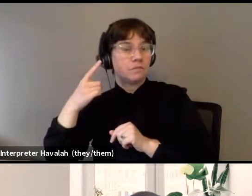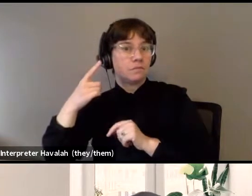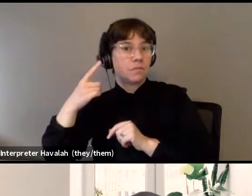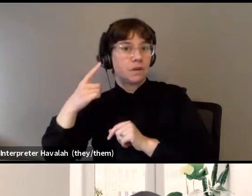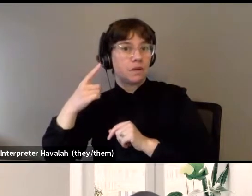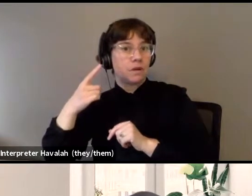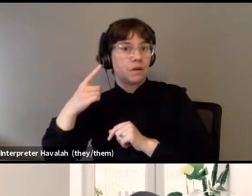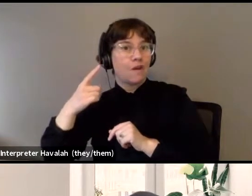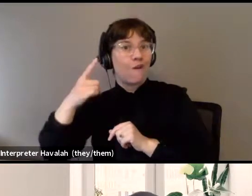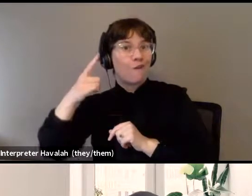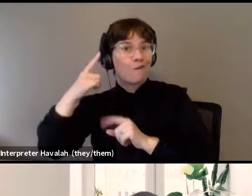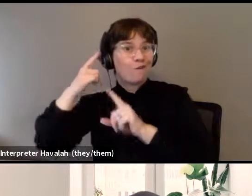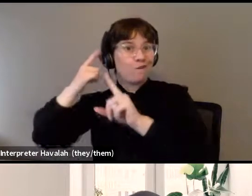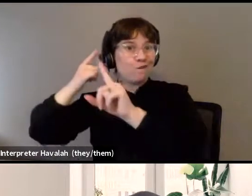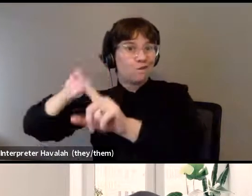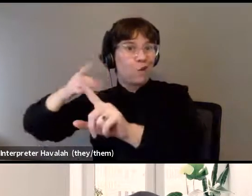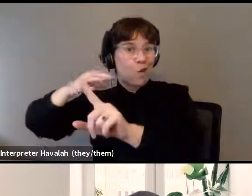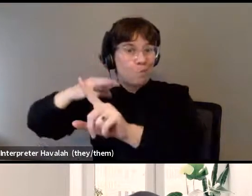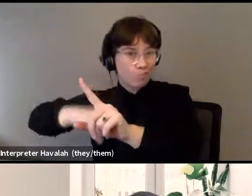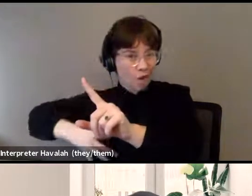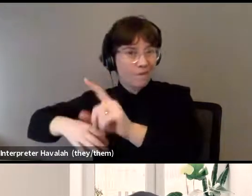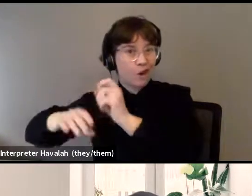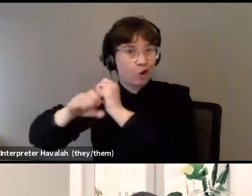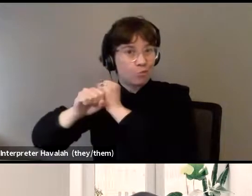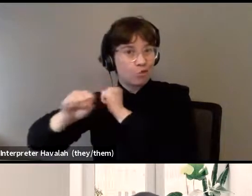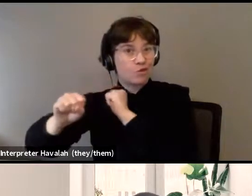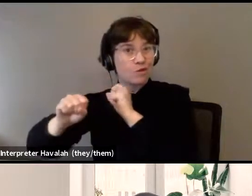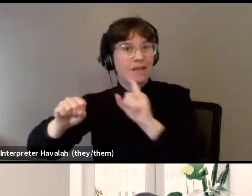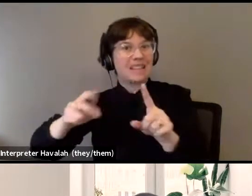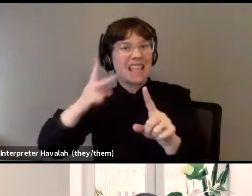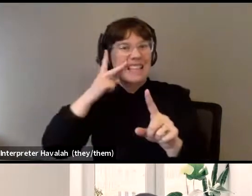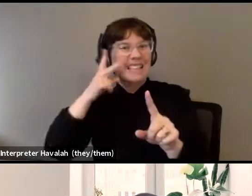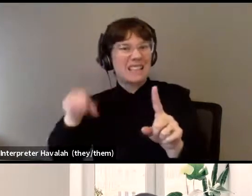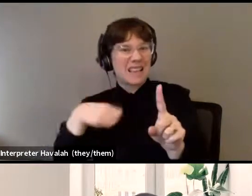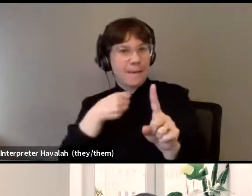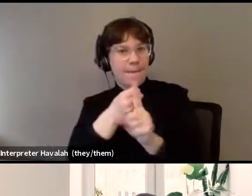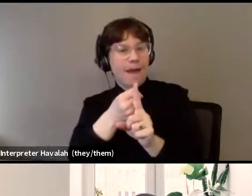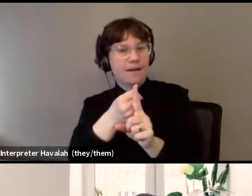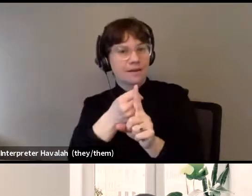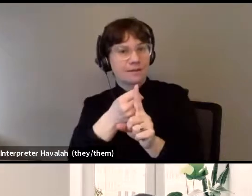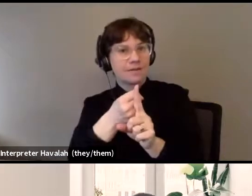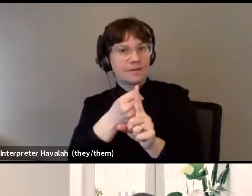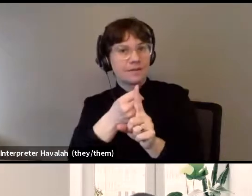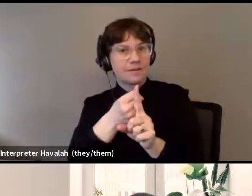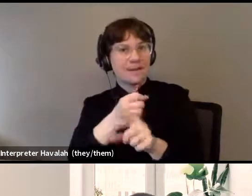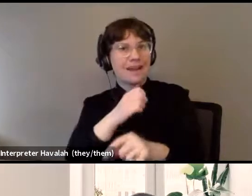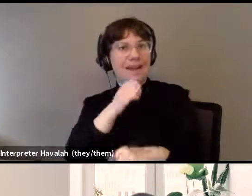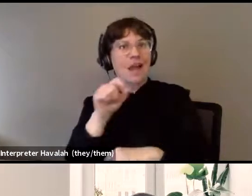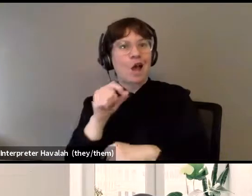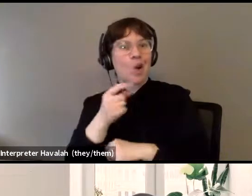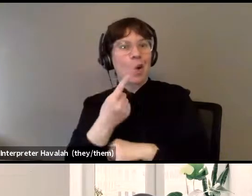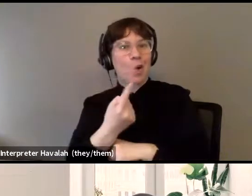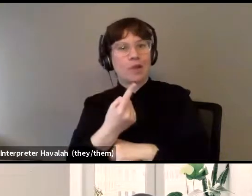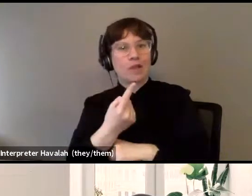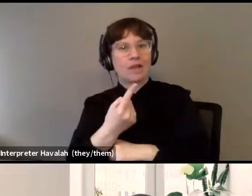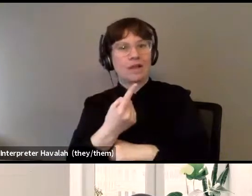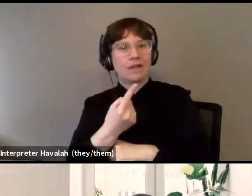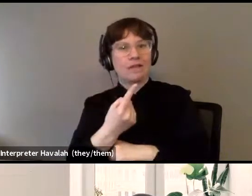commercial businesses, because they see that impact is not the sole domain of one